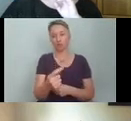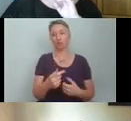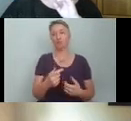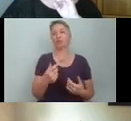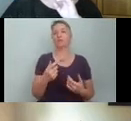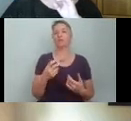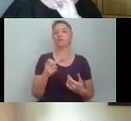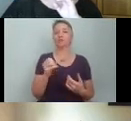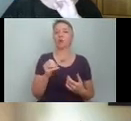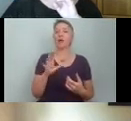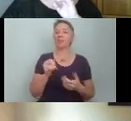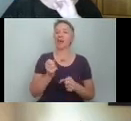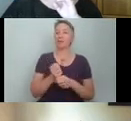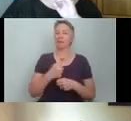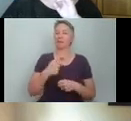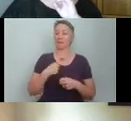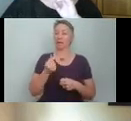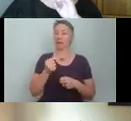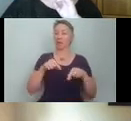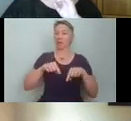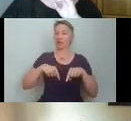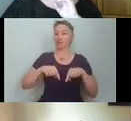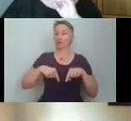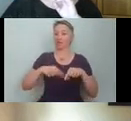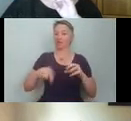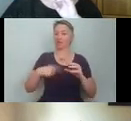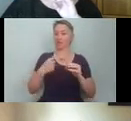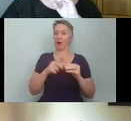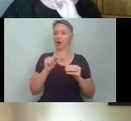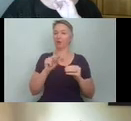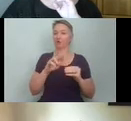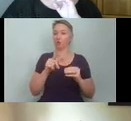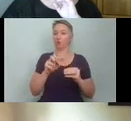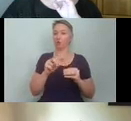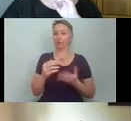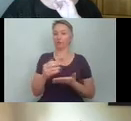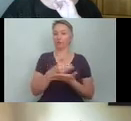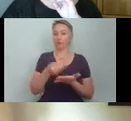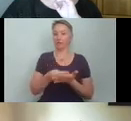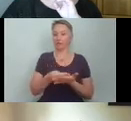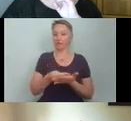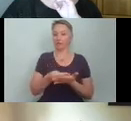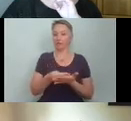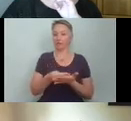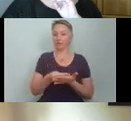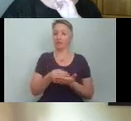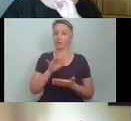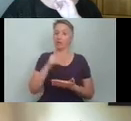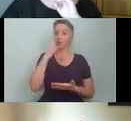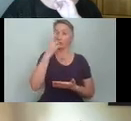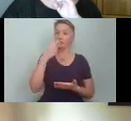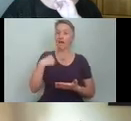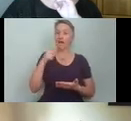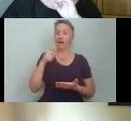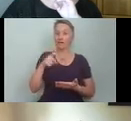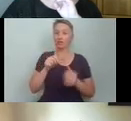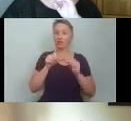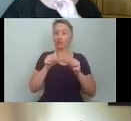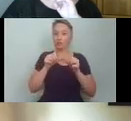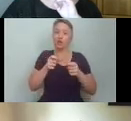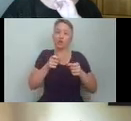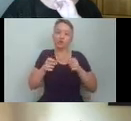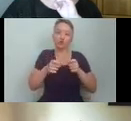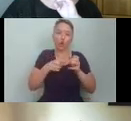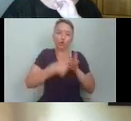me a little bit nervous about our net tuition. So that's why I need to keep these expense controls in place until we really